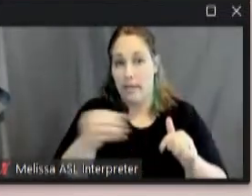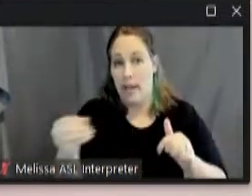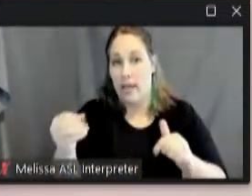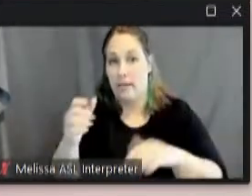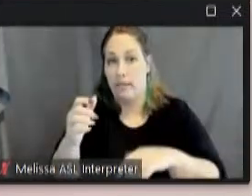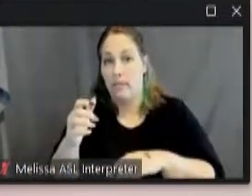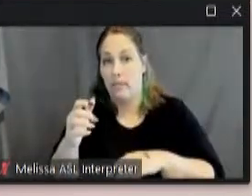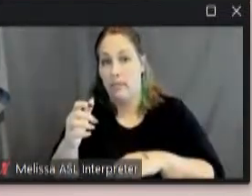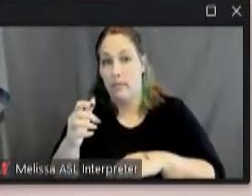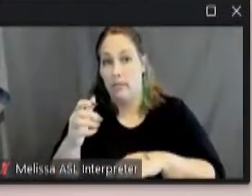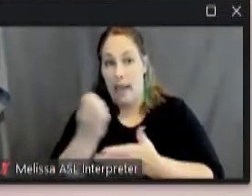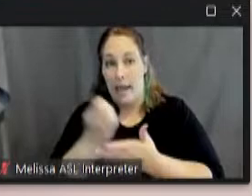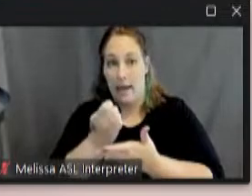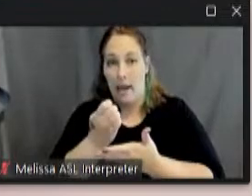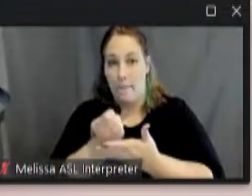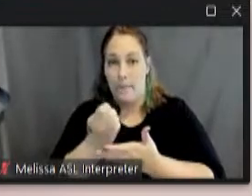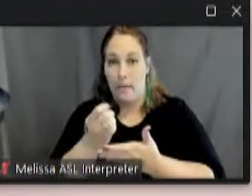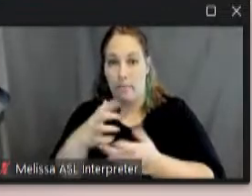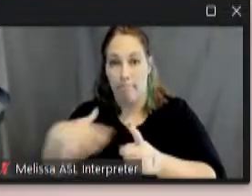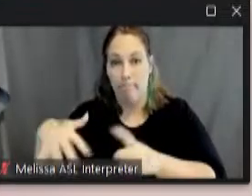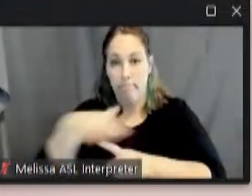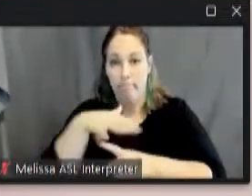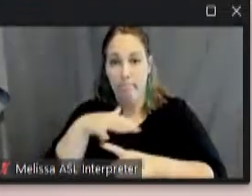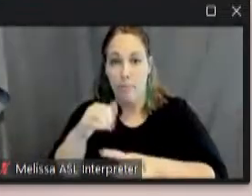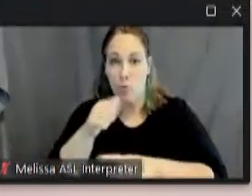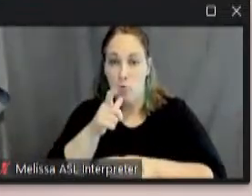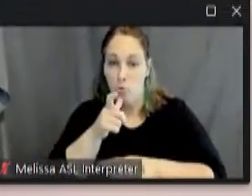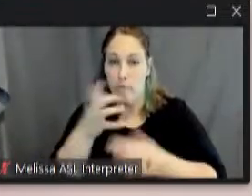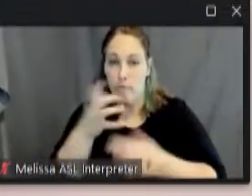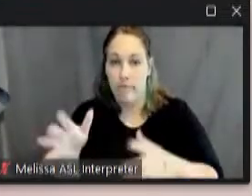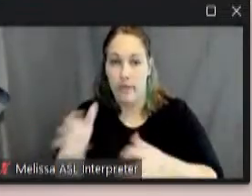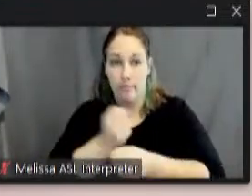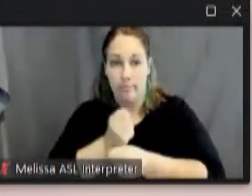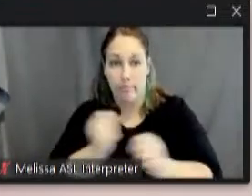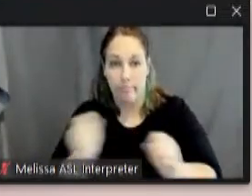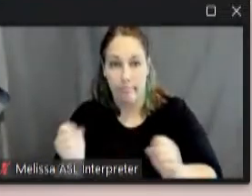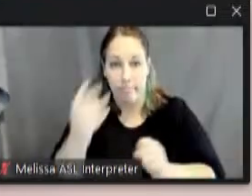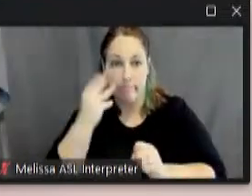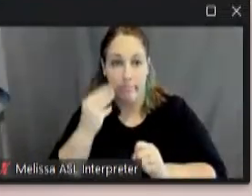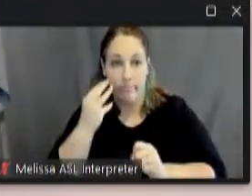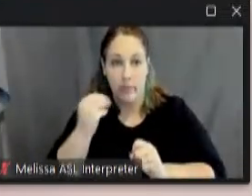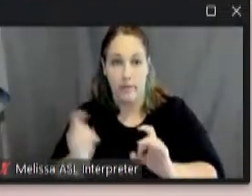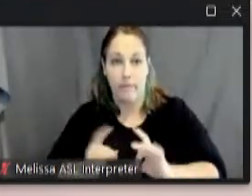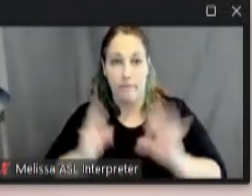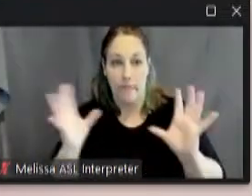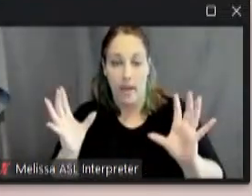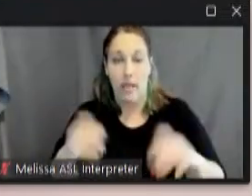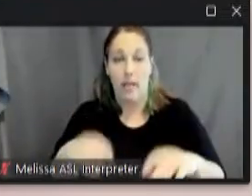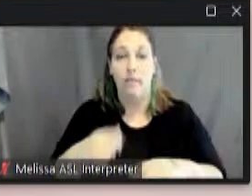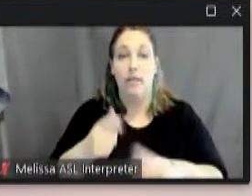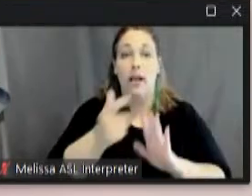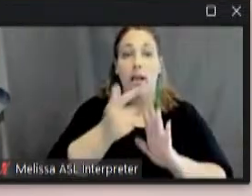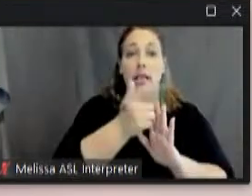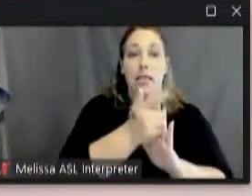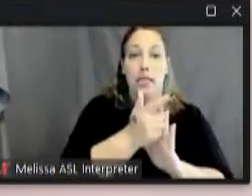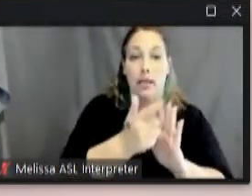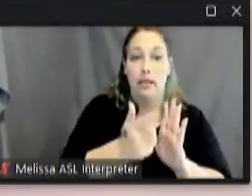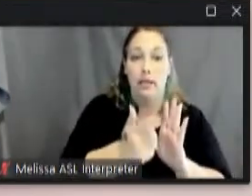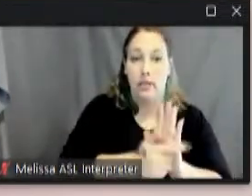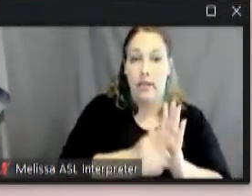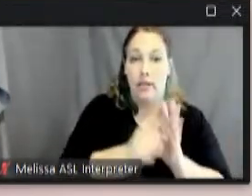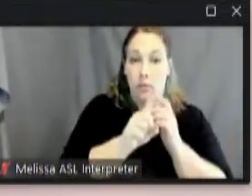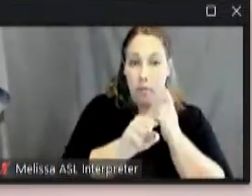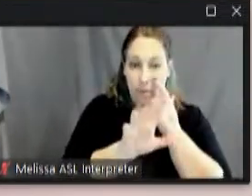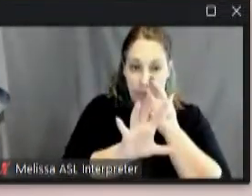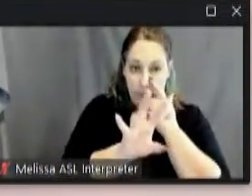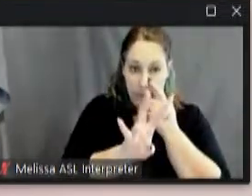that survive violence, by way of a legislative decree 157/2022